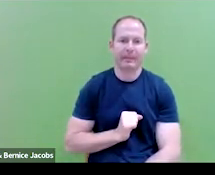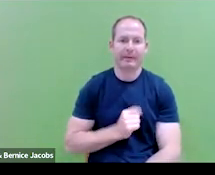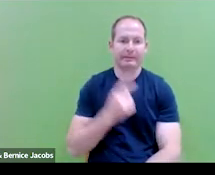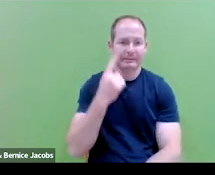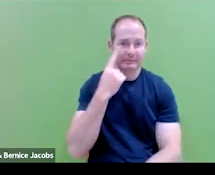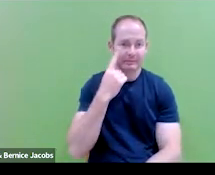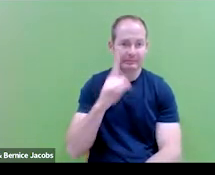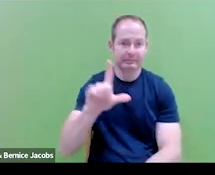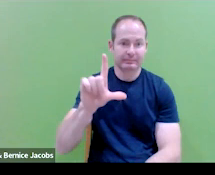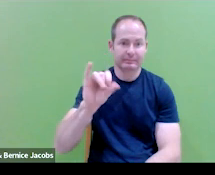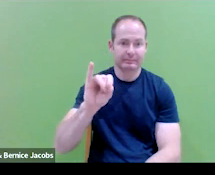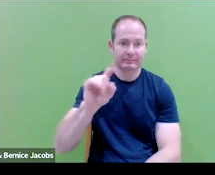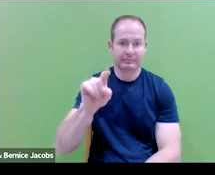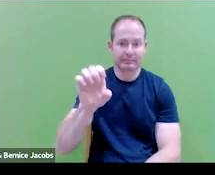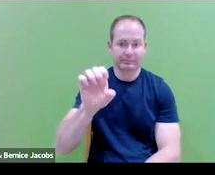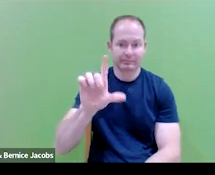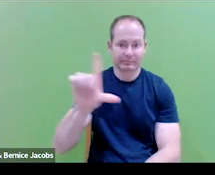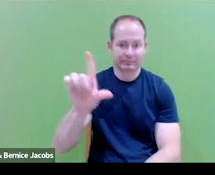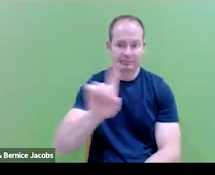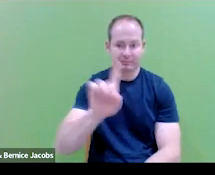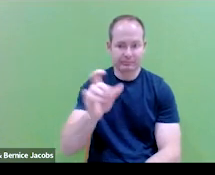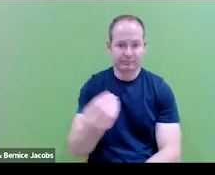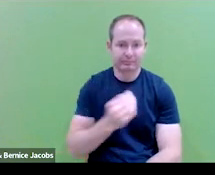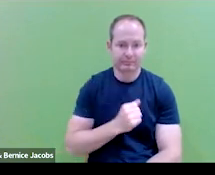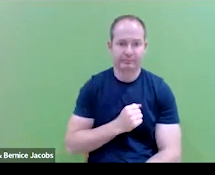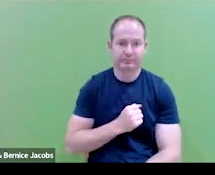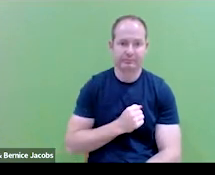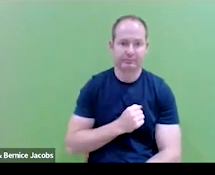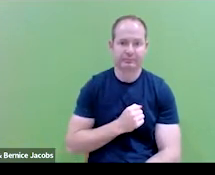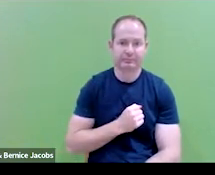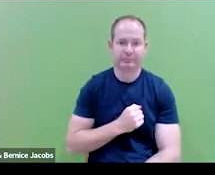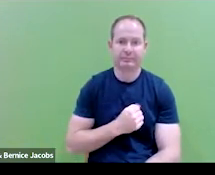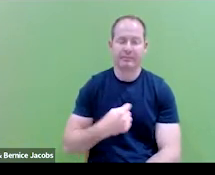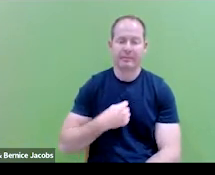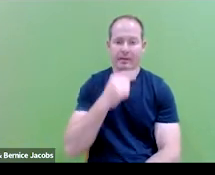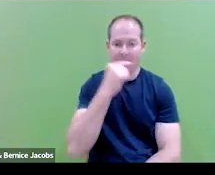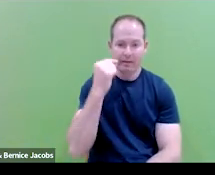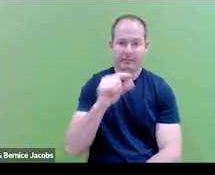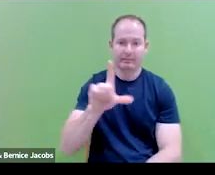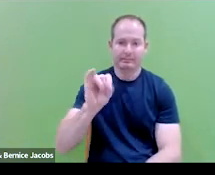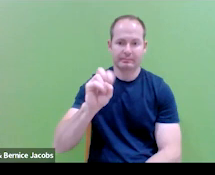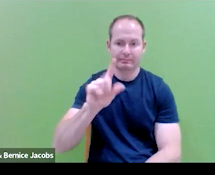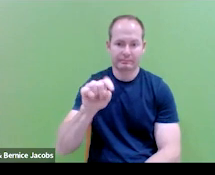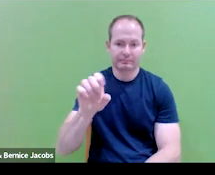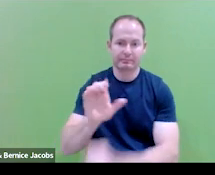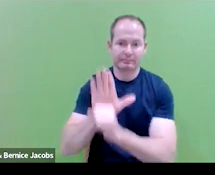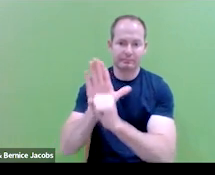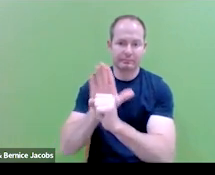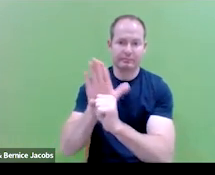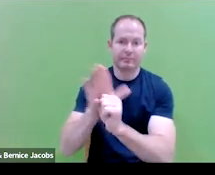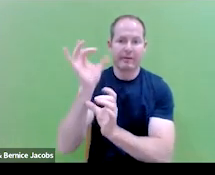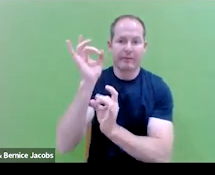Liesel. Would you like to come in? Yes, it's Liesel here. My background is in information